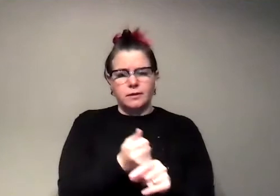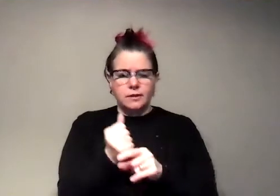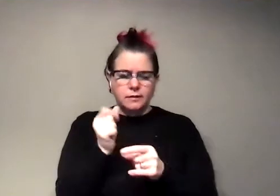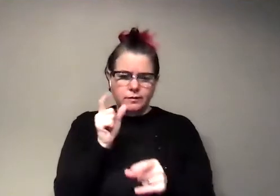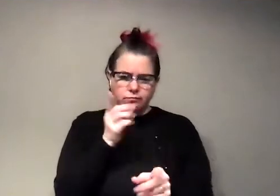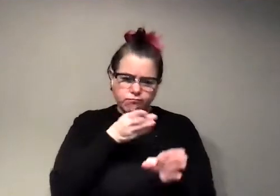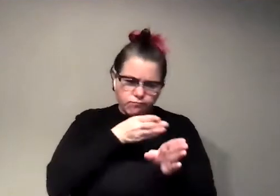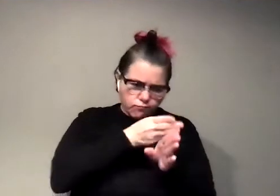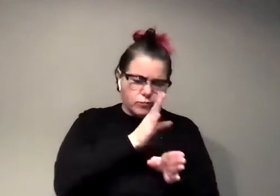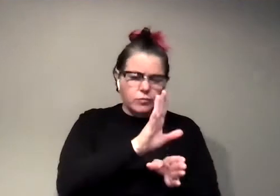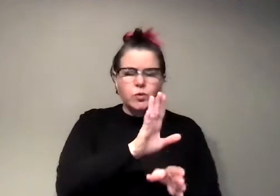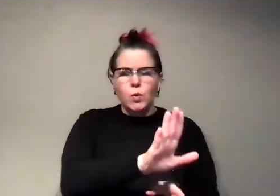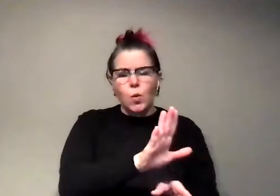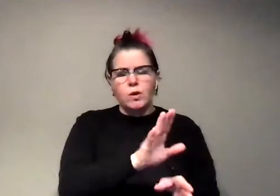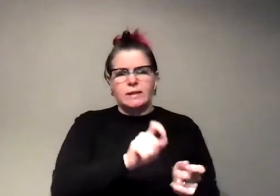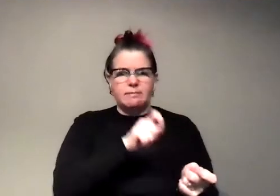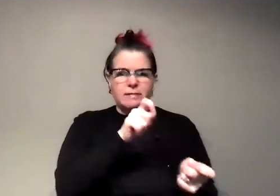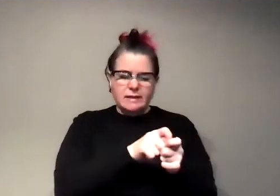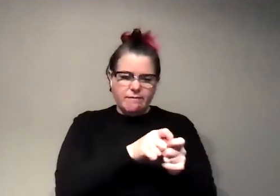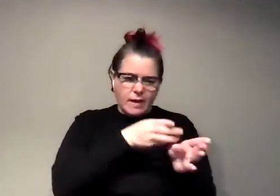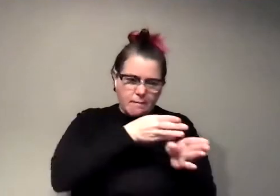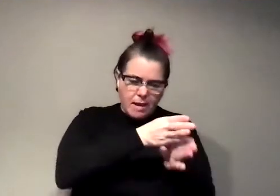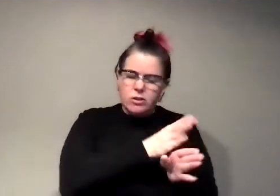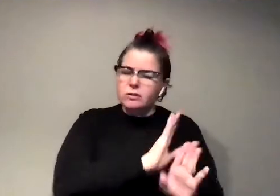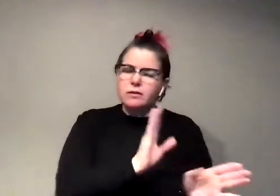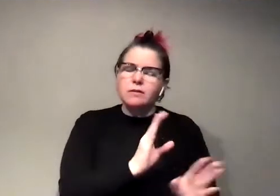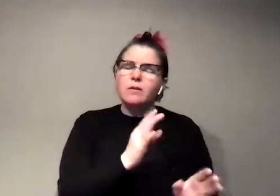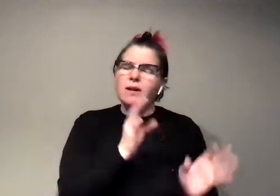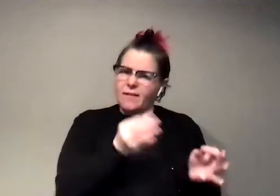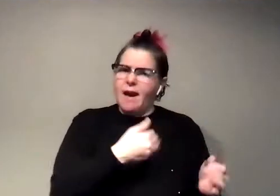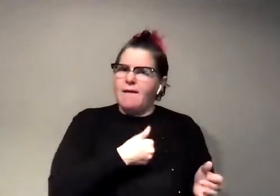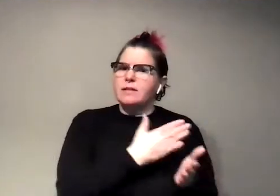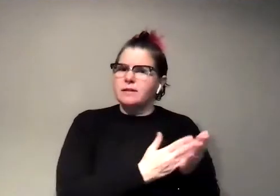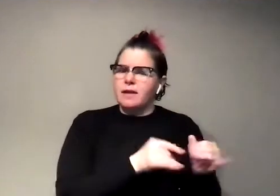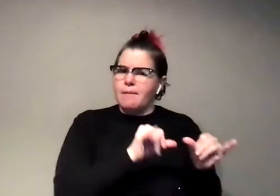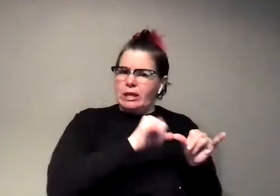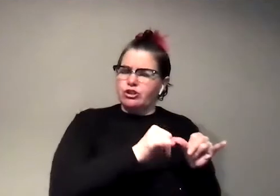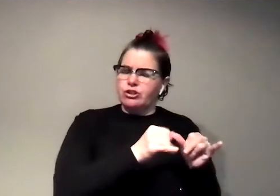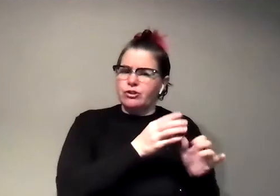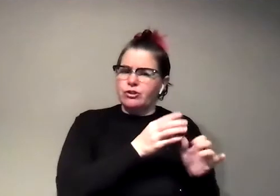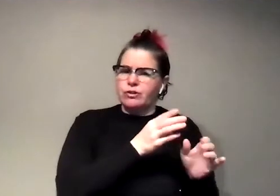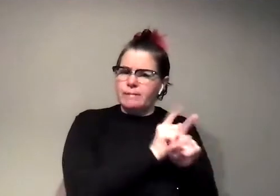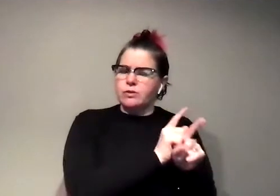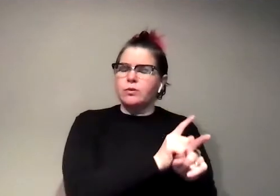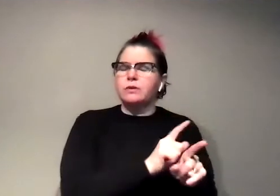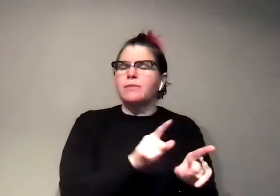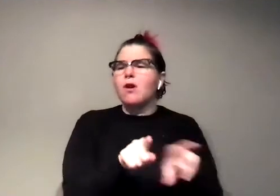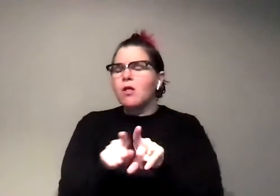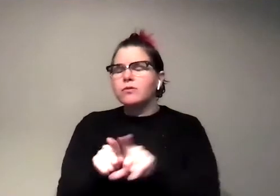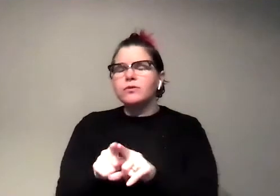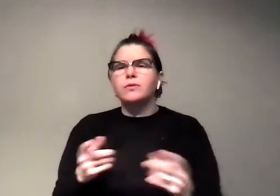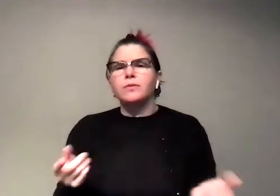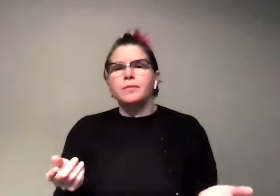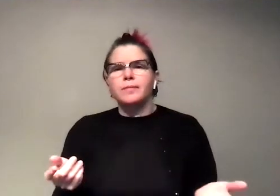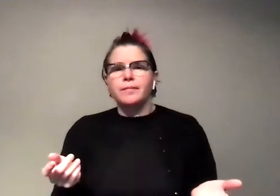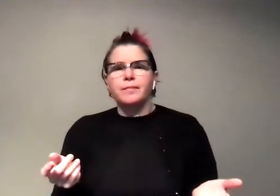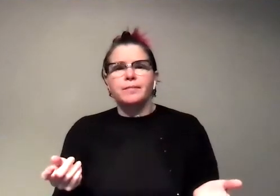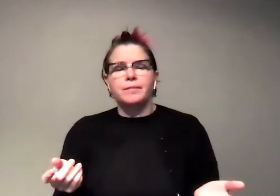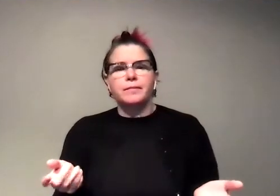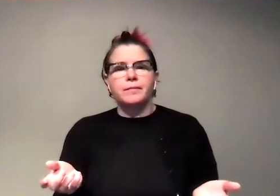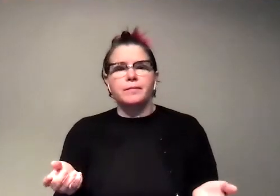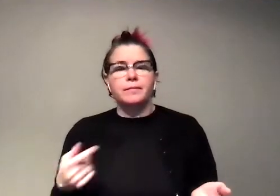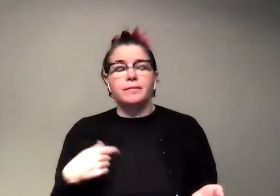major. I definitely had some, but also like being a